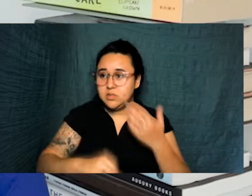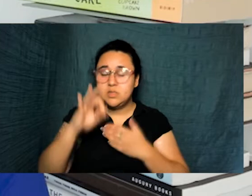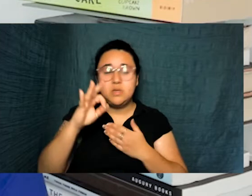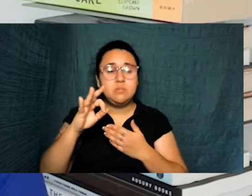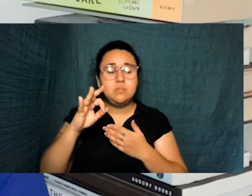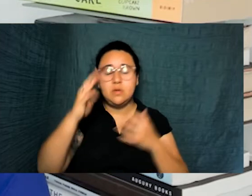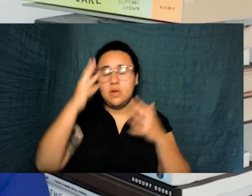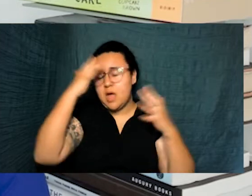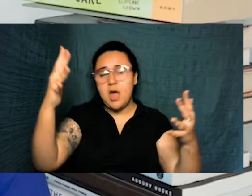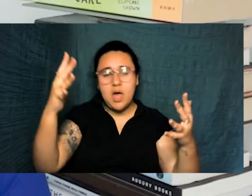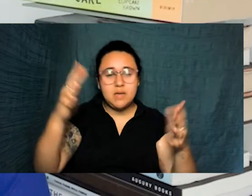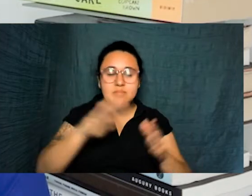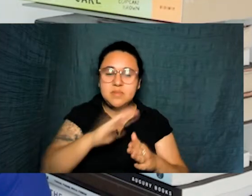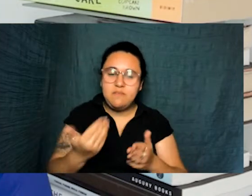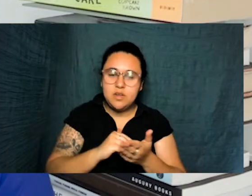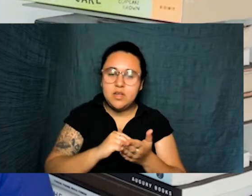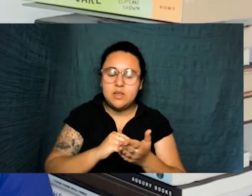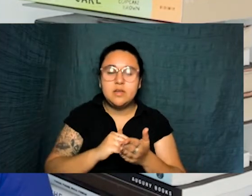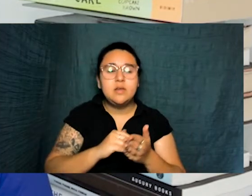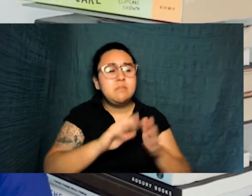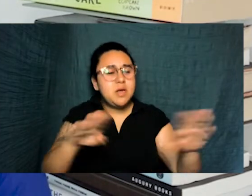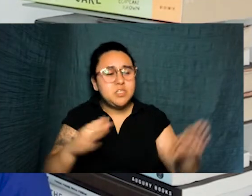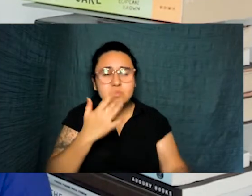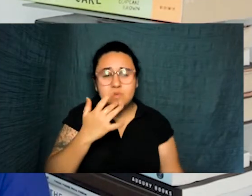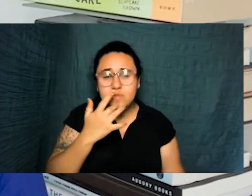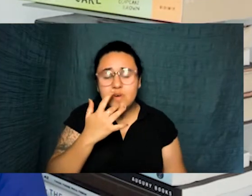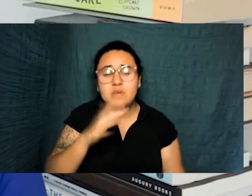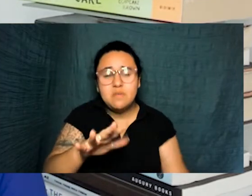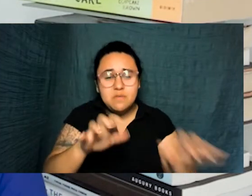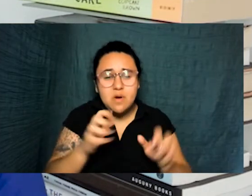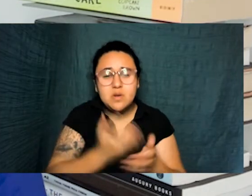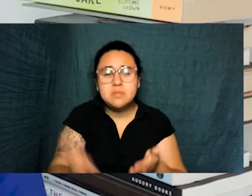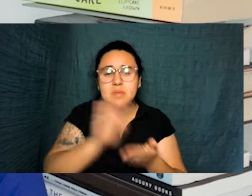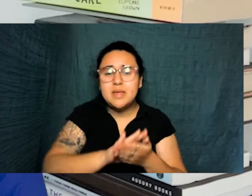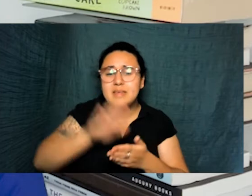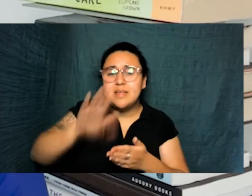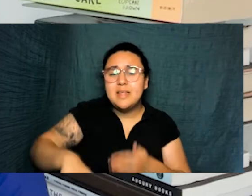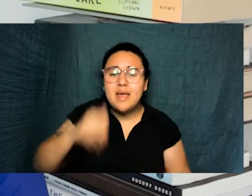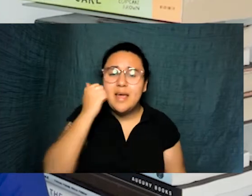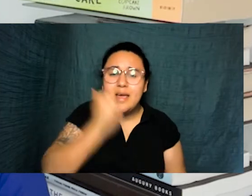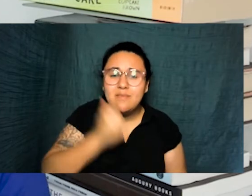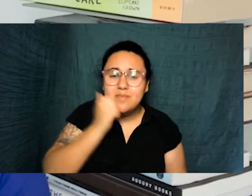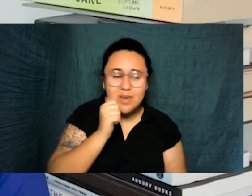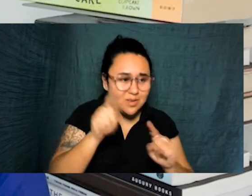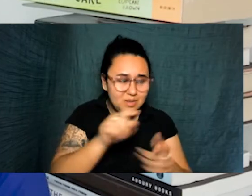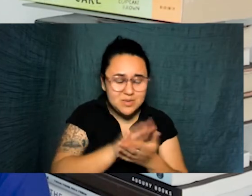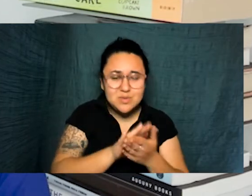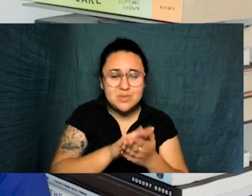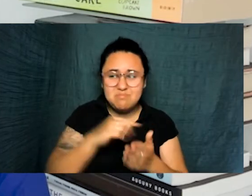My children would rather have eaten frozen pancakes and been late every day to school than to have me away in